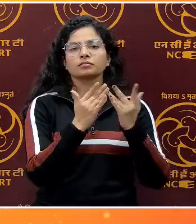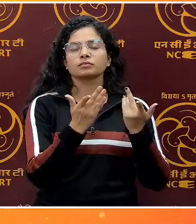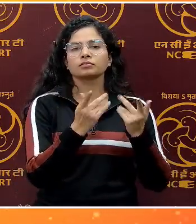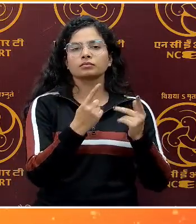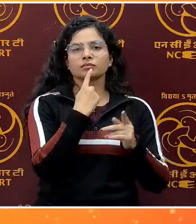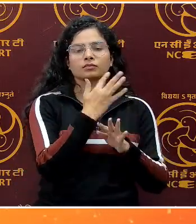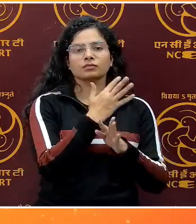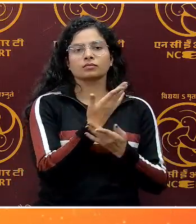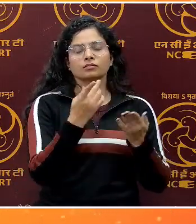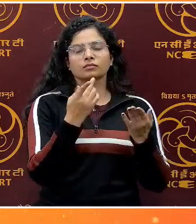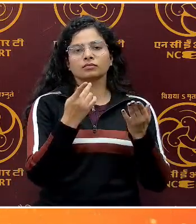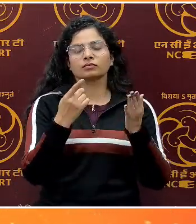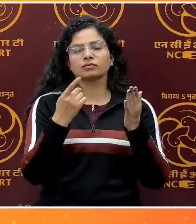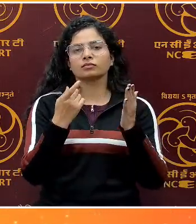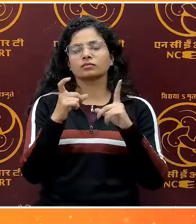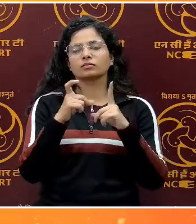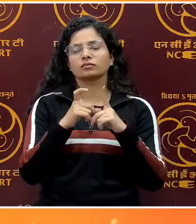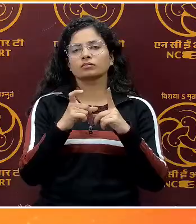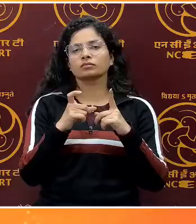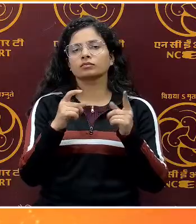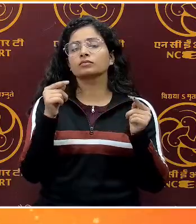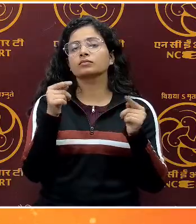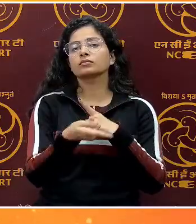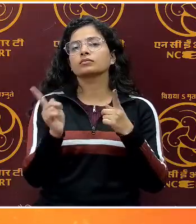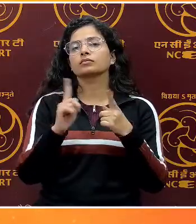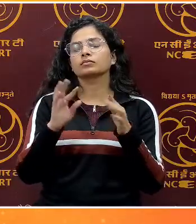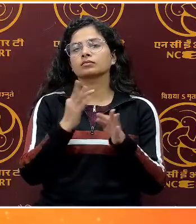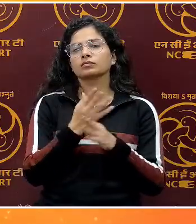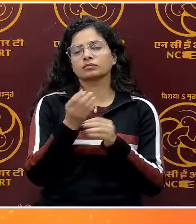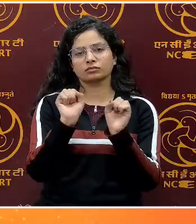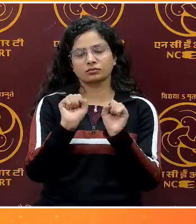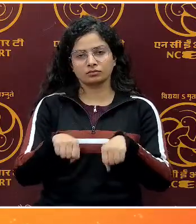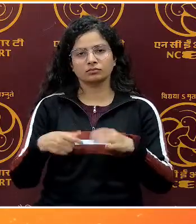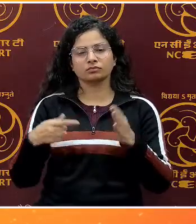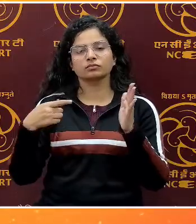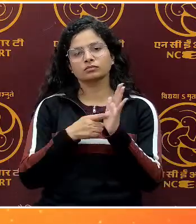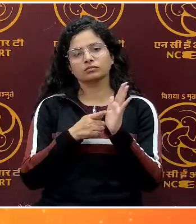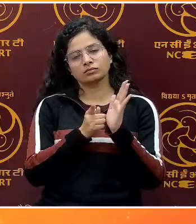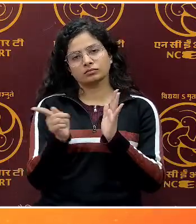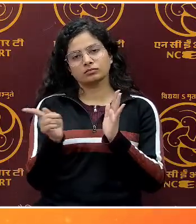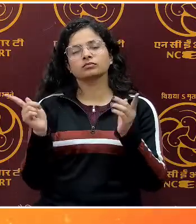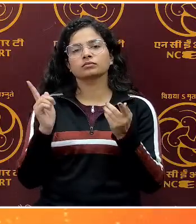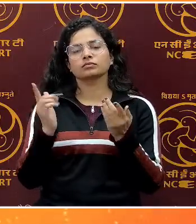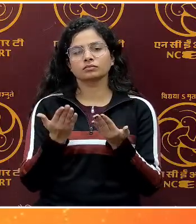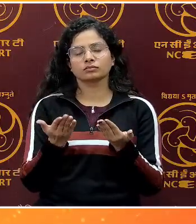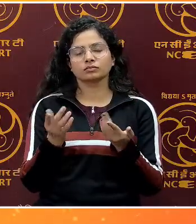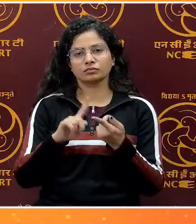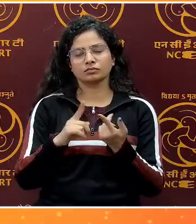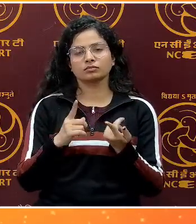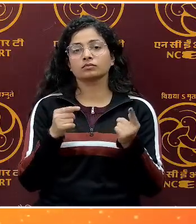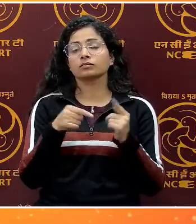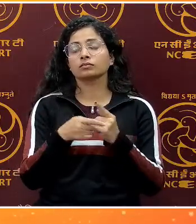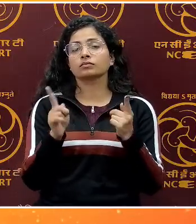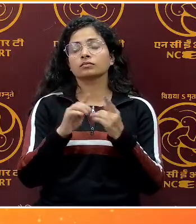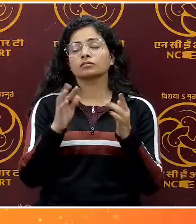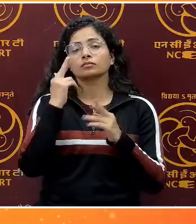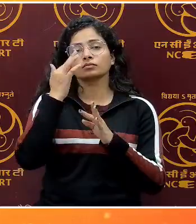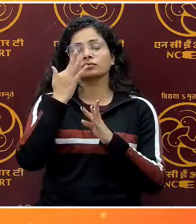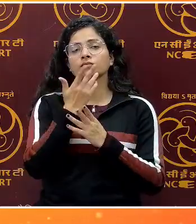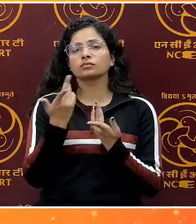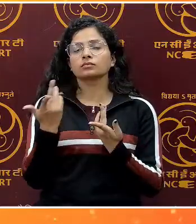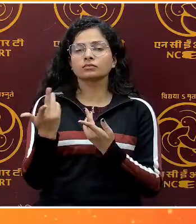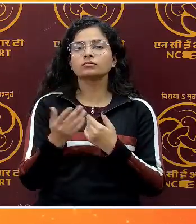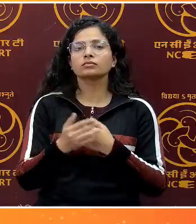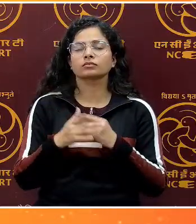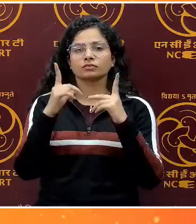light diverging? In that case, yes, reflection is taking place. Okay. In that case, because we are getting